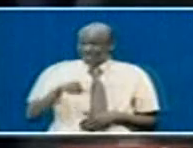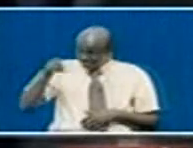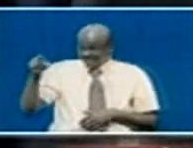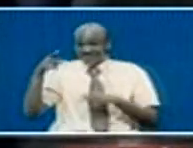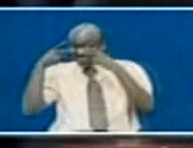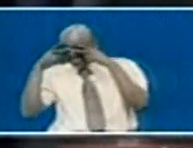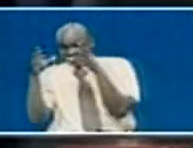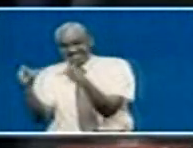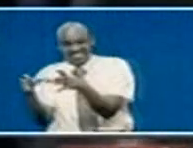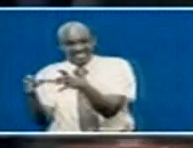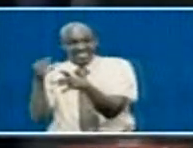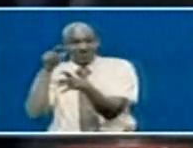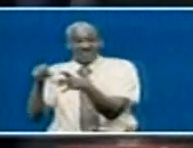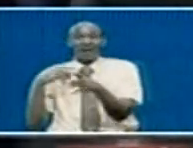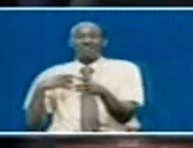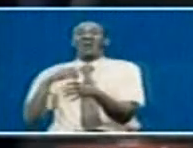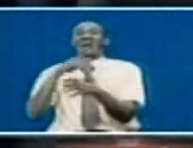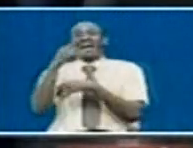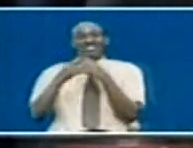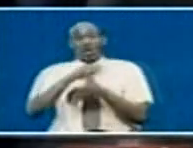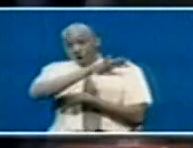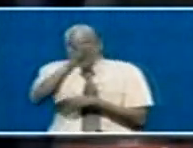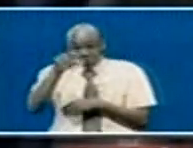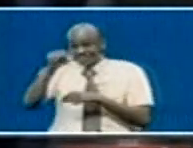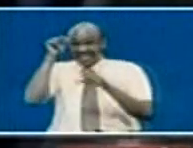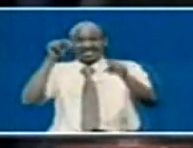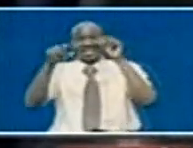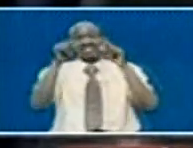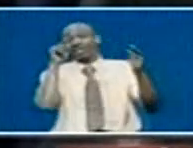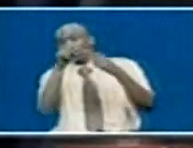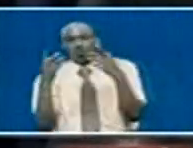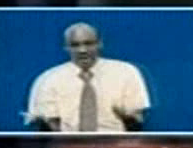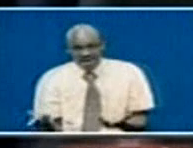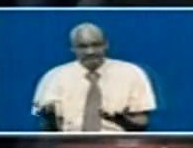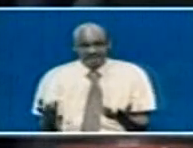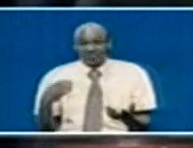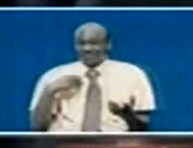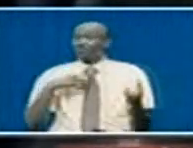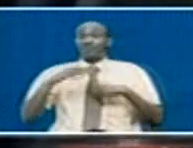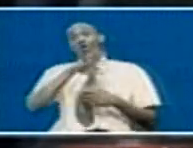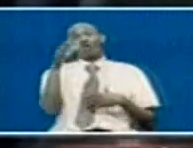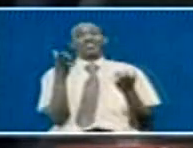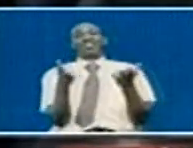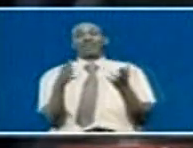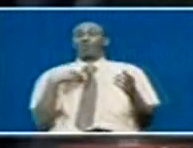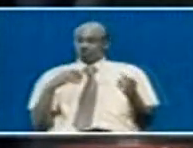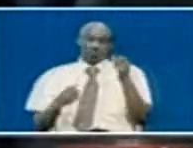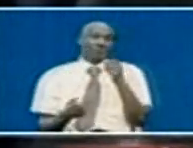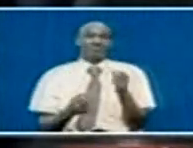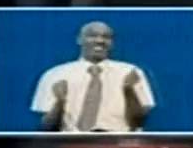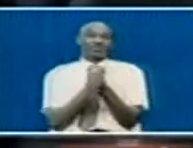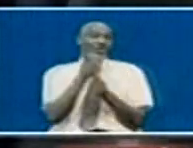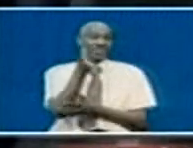terrorists, they have the entire country to select a target. They have the entire population to hit.